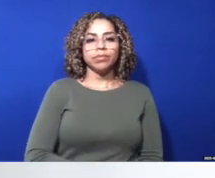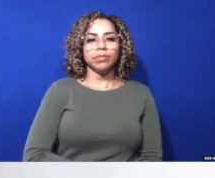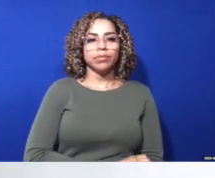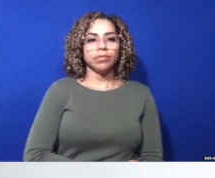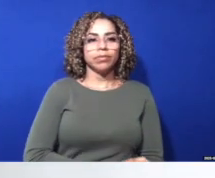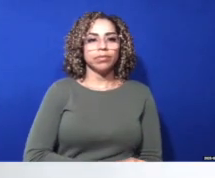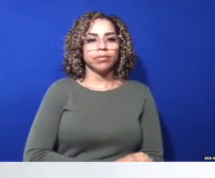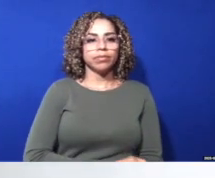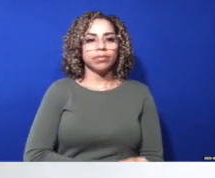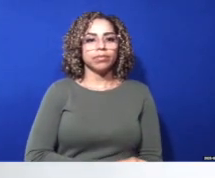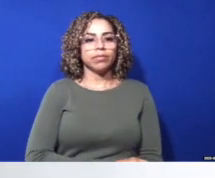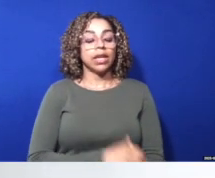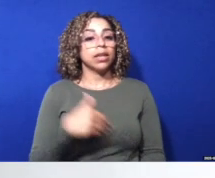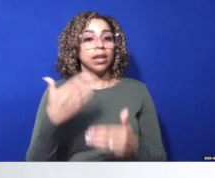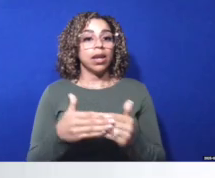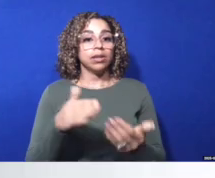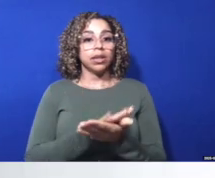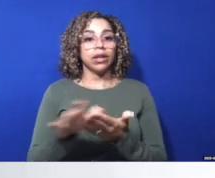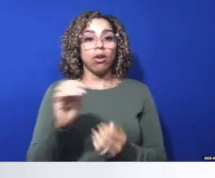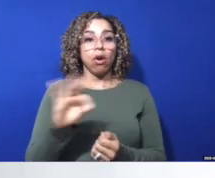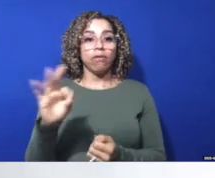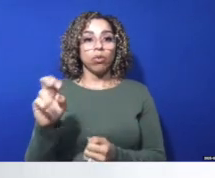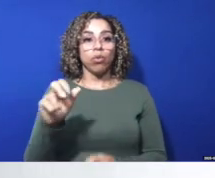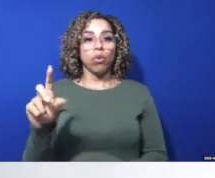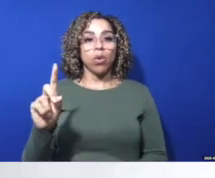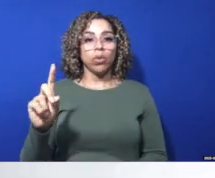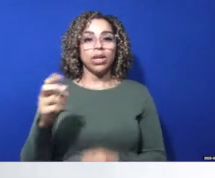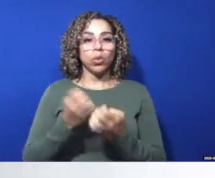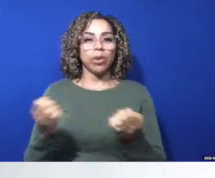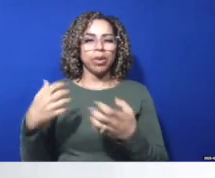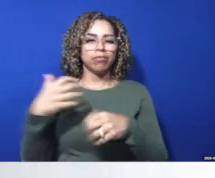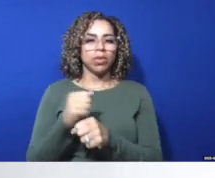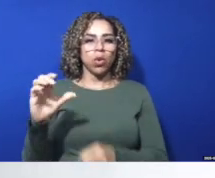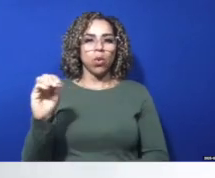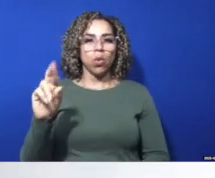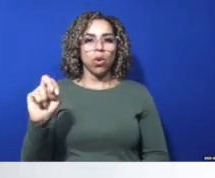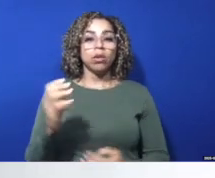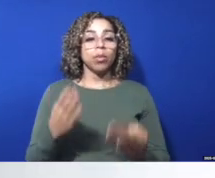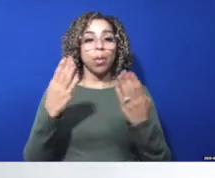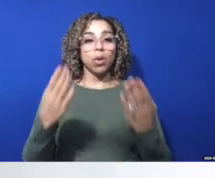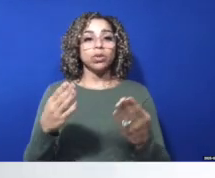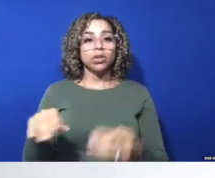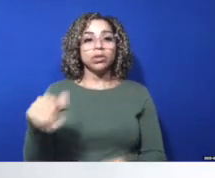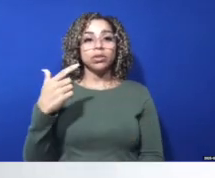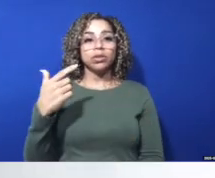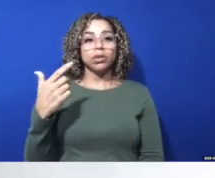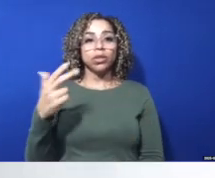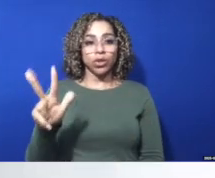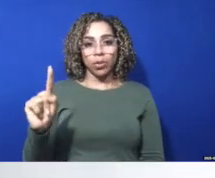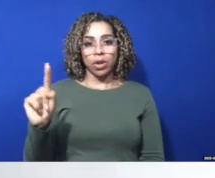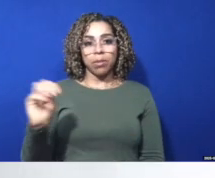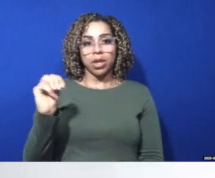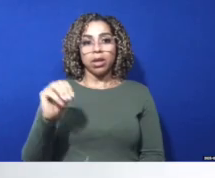Next, I'll cover clean off-road equipment, or CORE. We're proposing $31 million in funding through the Air Quality Improvement